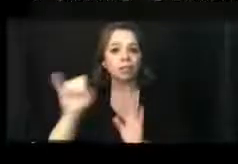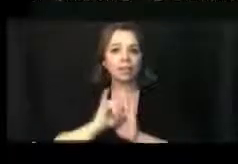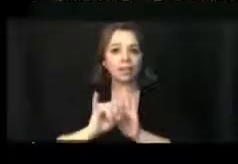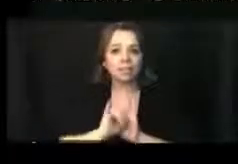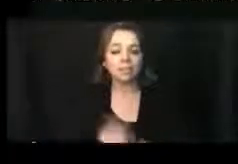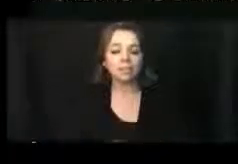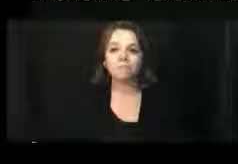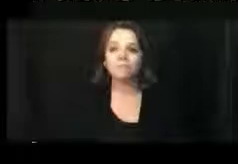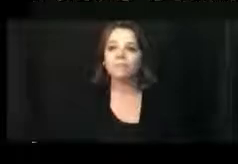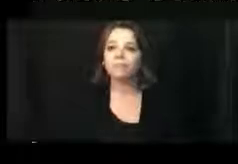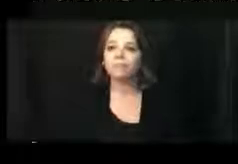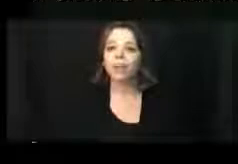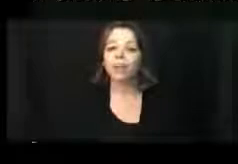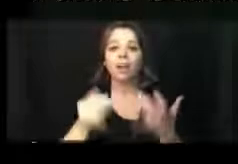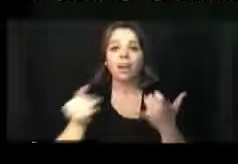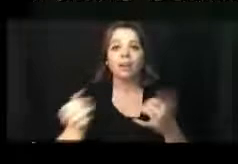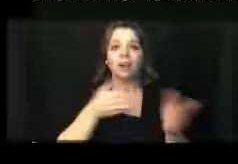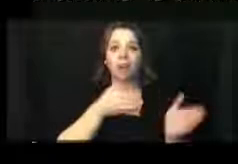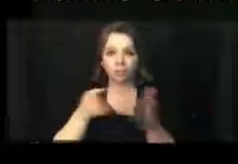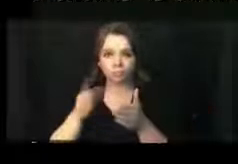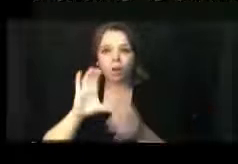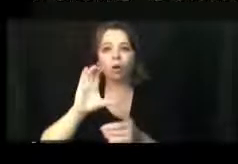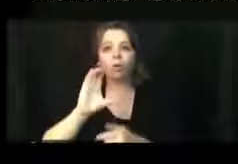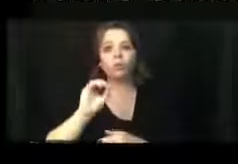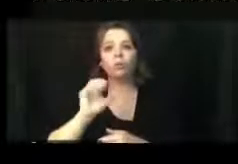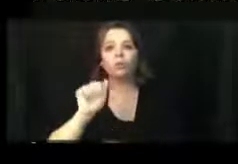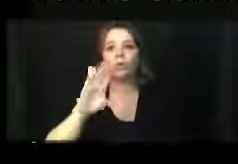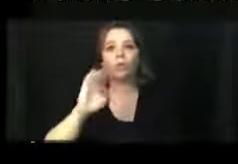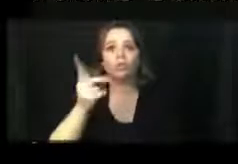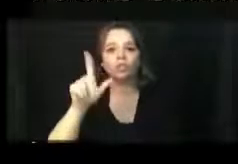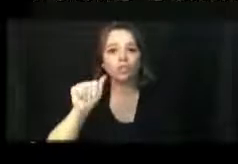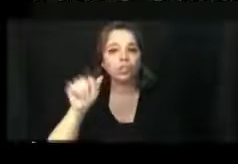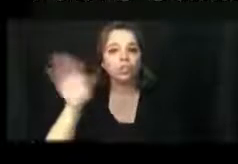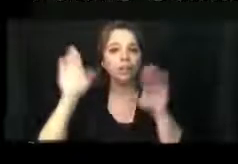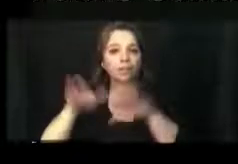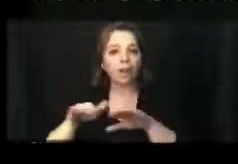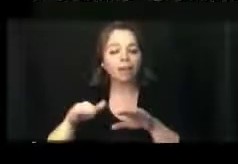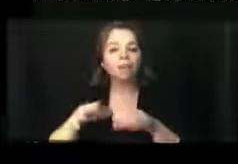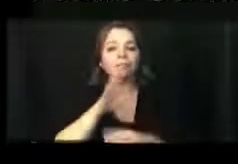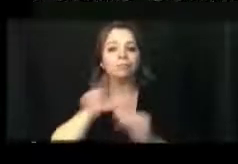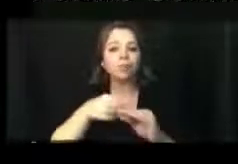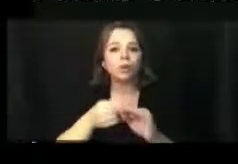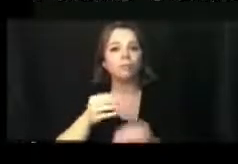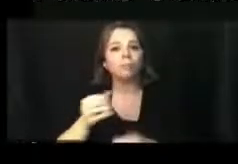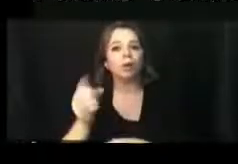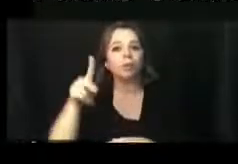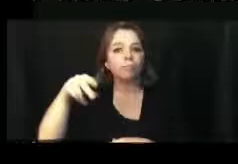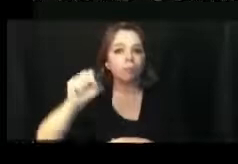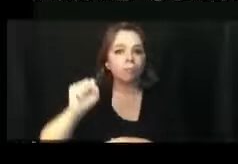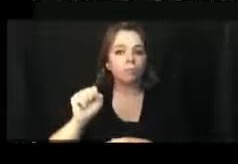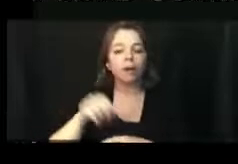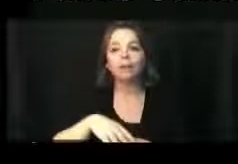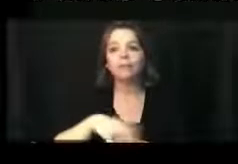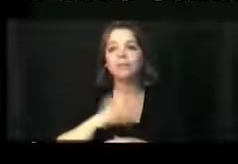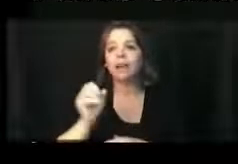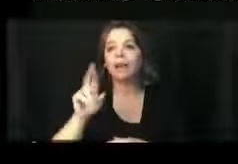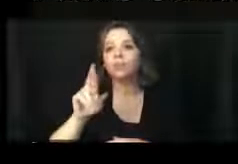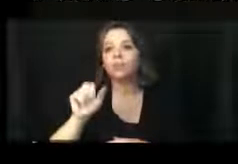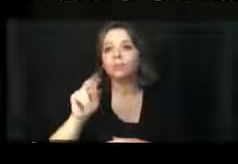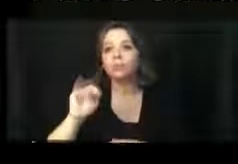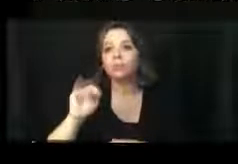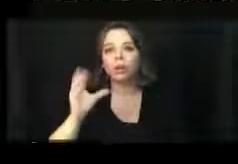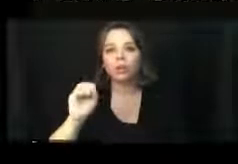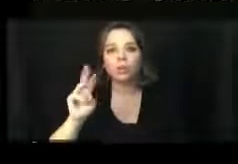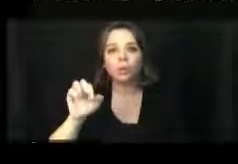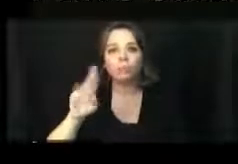I'm now going to hop over to the Coachella Valley, primarily talking about the Palm Springs, Rancho Mirage, Cathedral City, Palm Desert, and